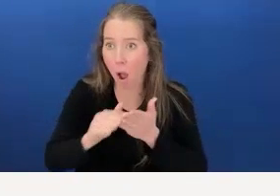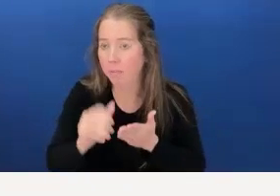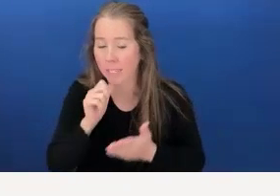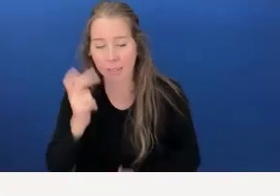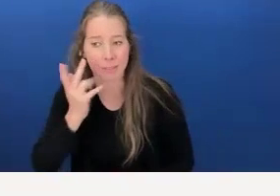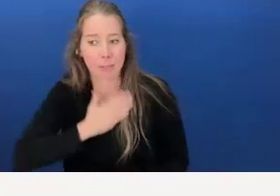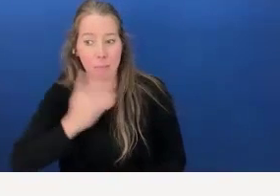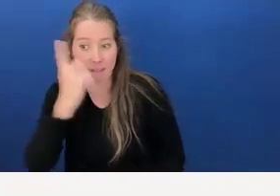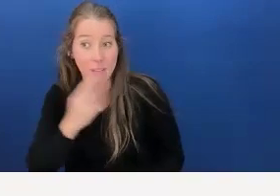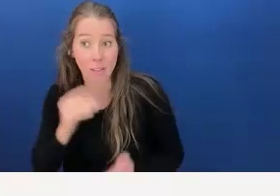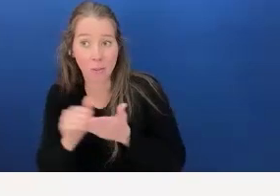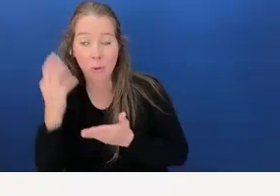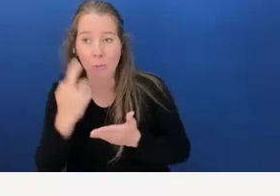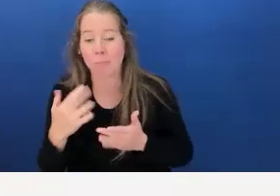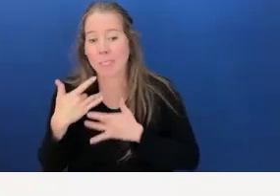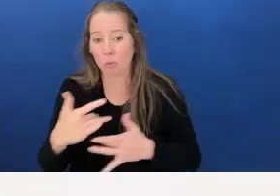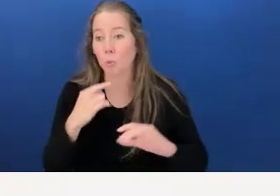screen.